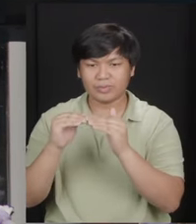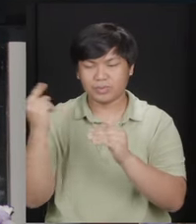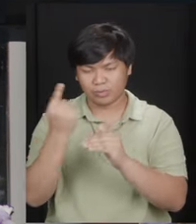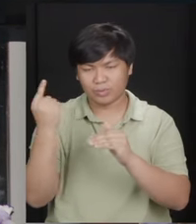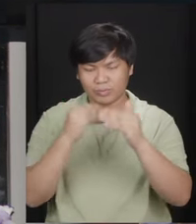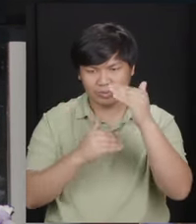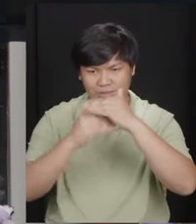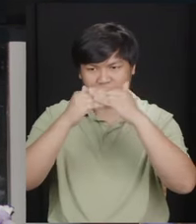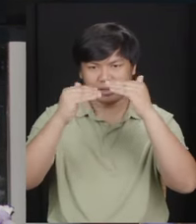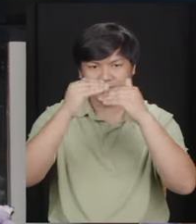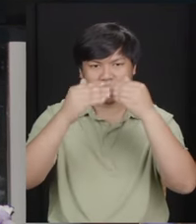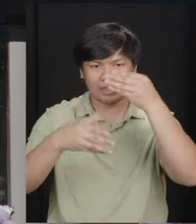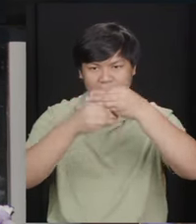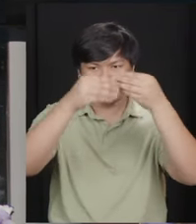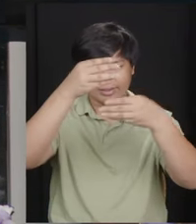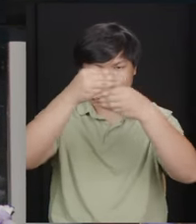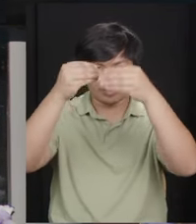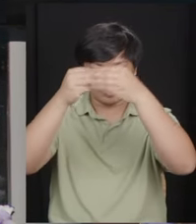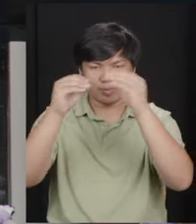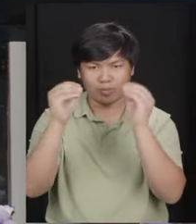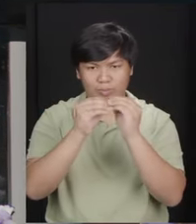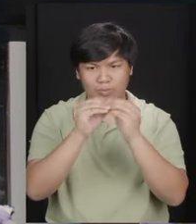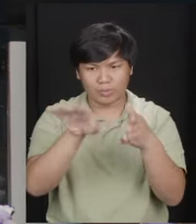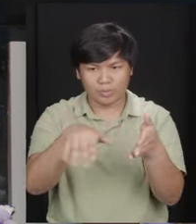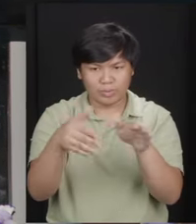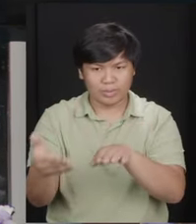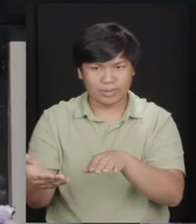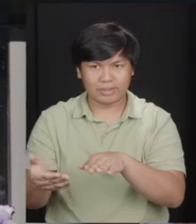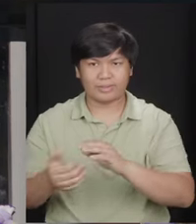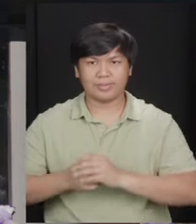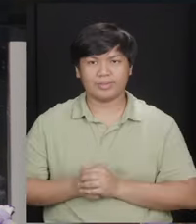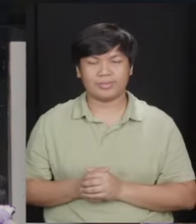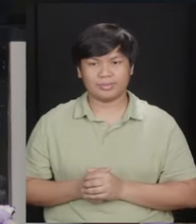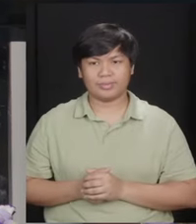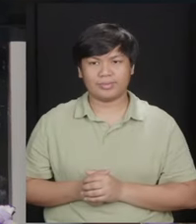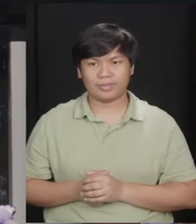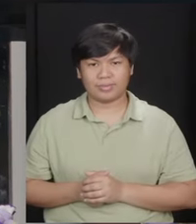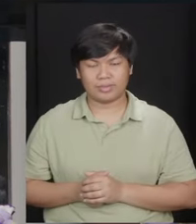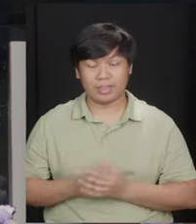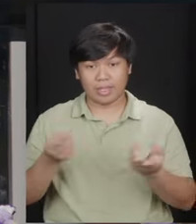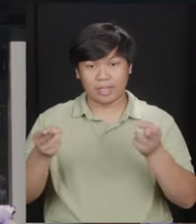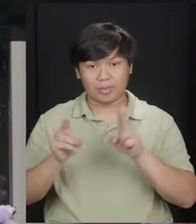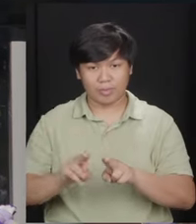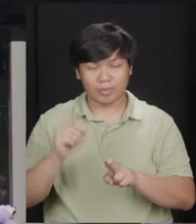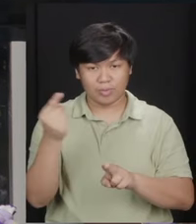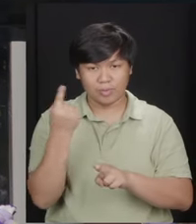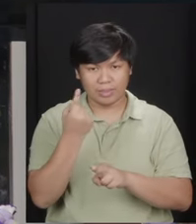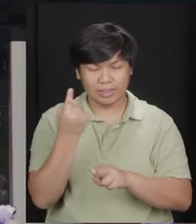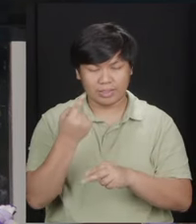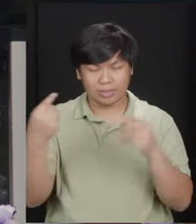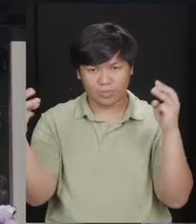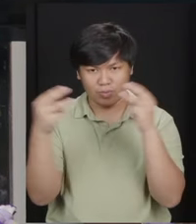stakes. But does this happen only in gangs?